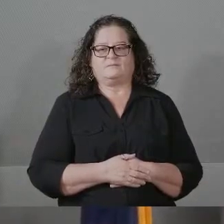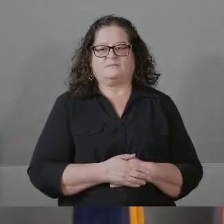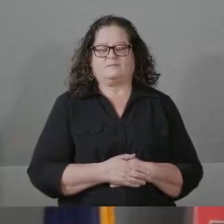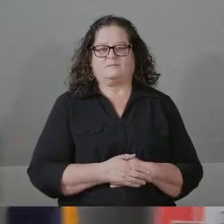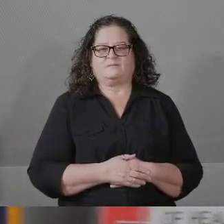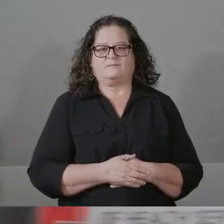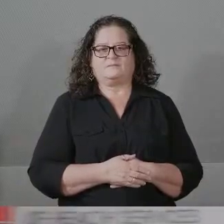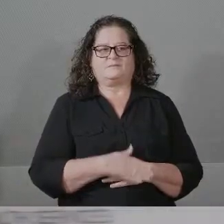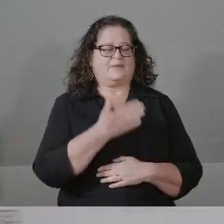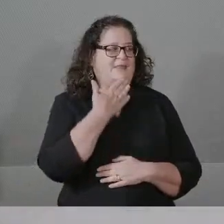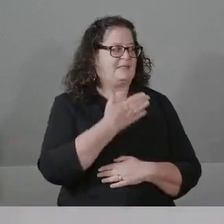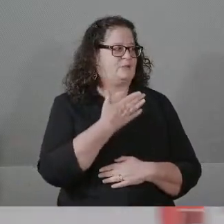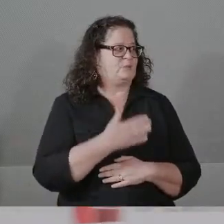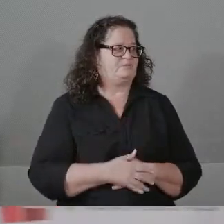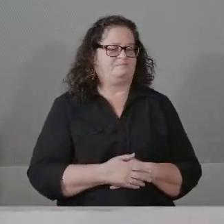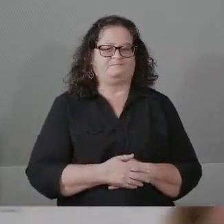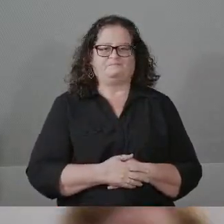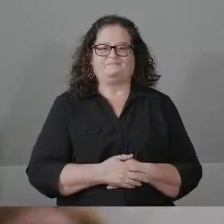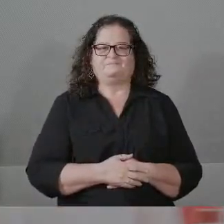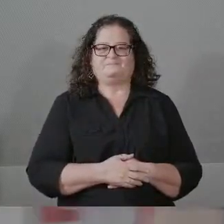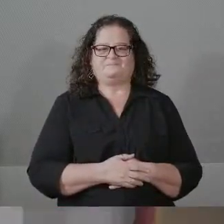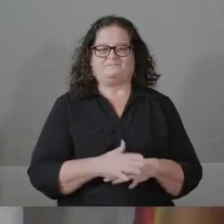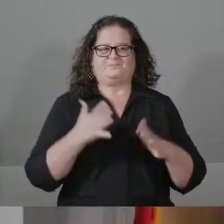Thank you. Thank you.